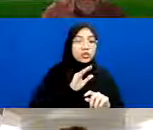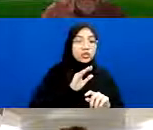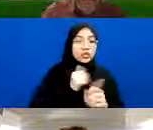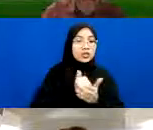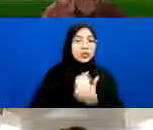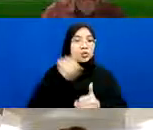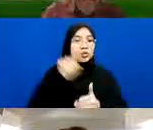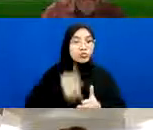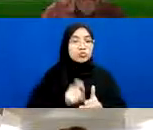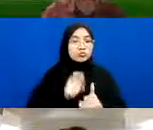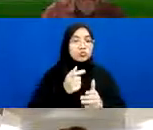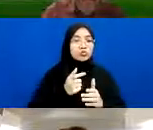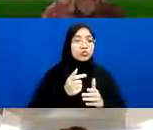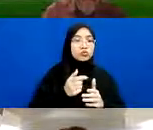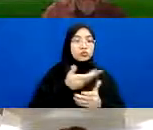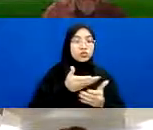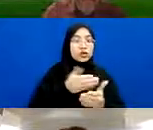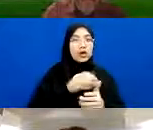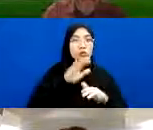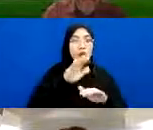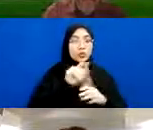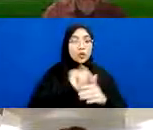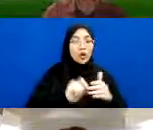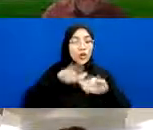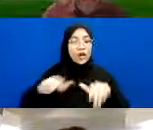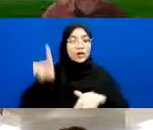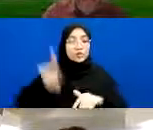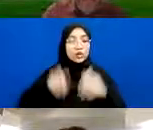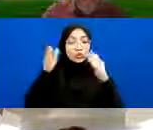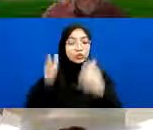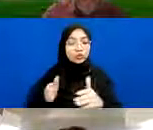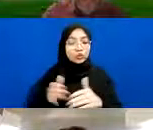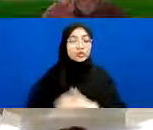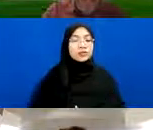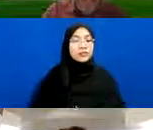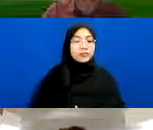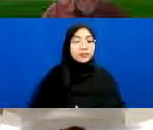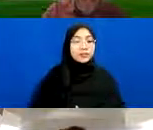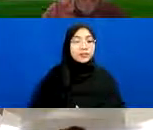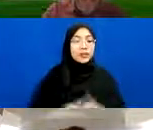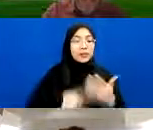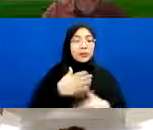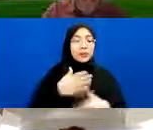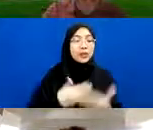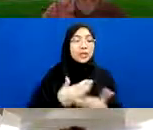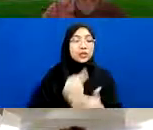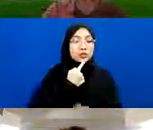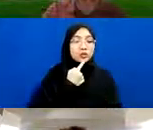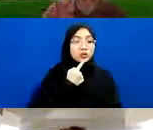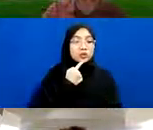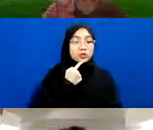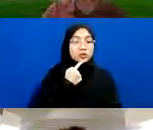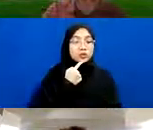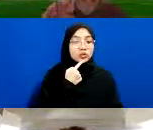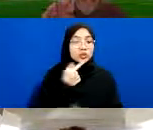children with special needs. Unsuccessful implementation of regulation about inclusive education